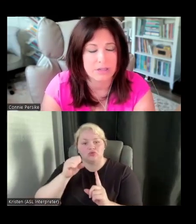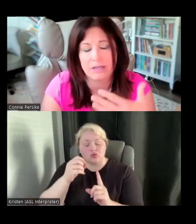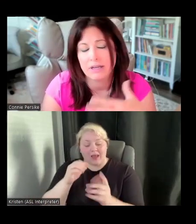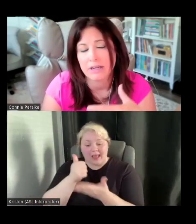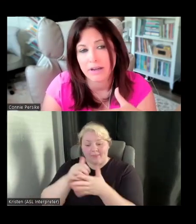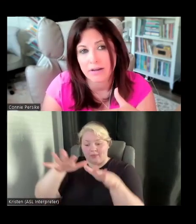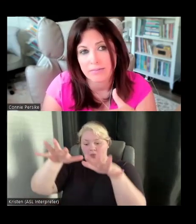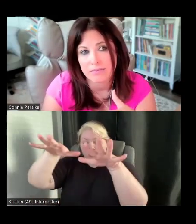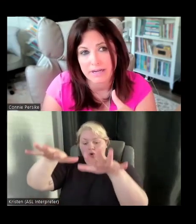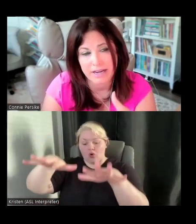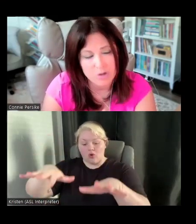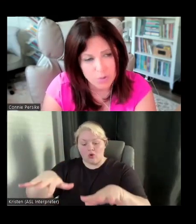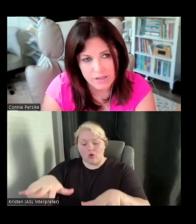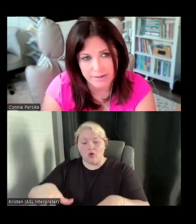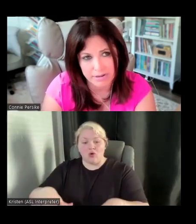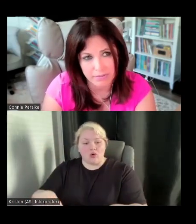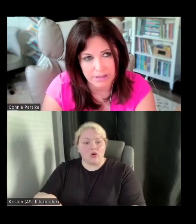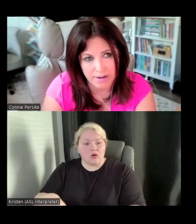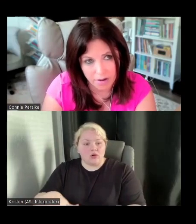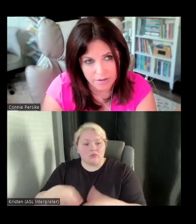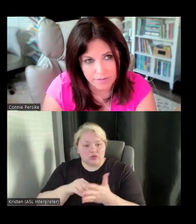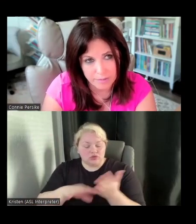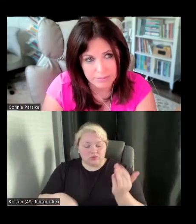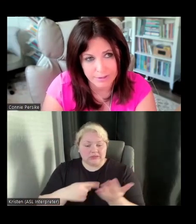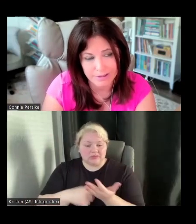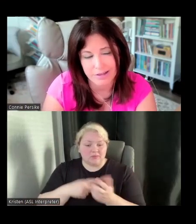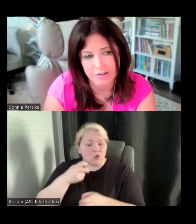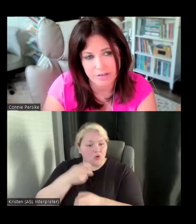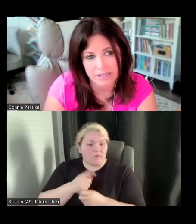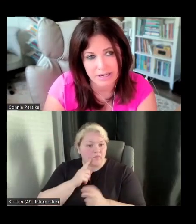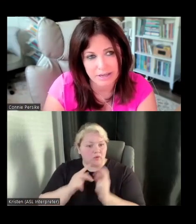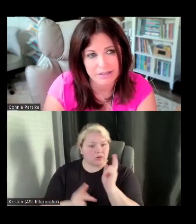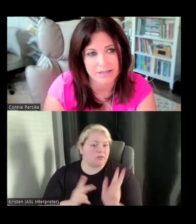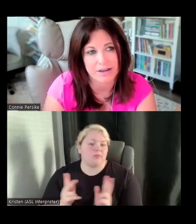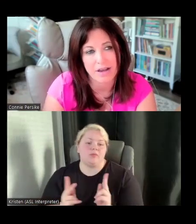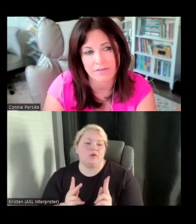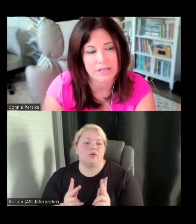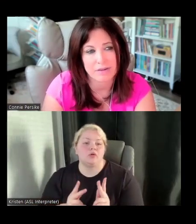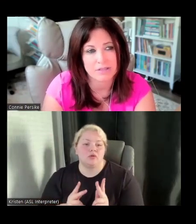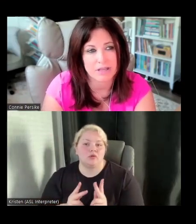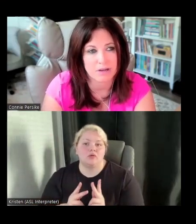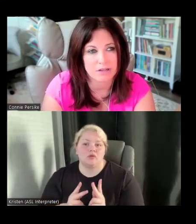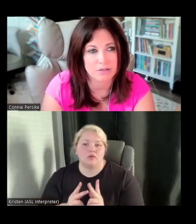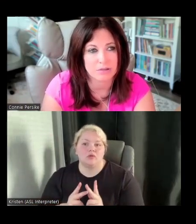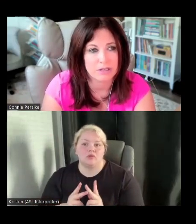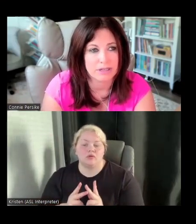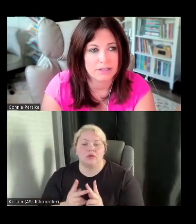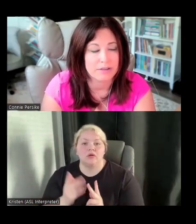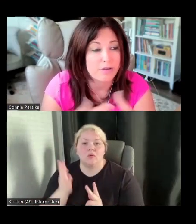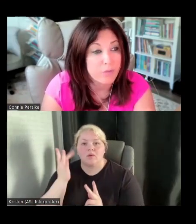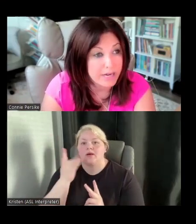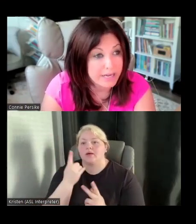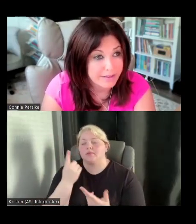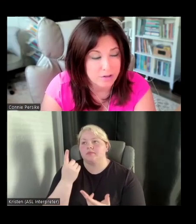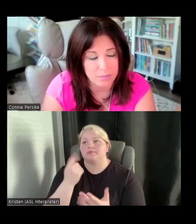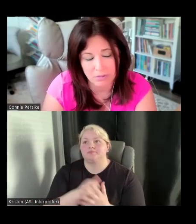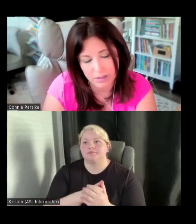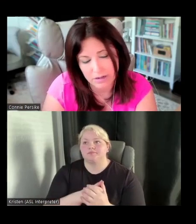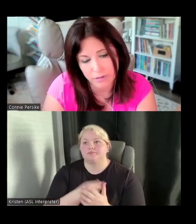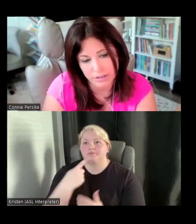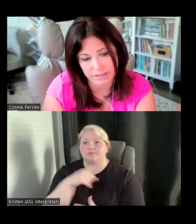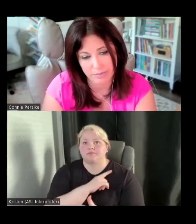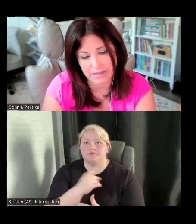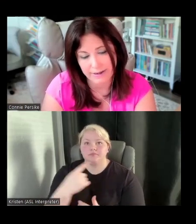down. And I know that can be really hard for people to understand. And oftentimes they're afraid that they're going to